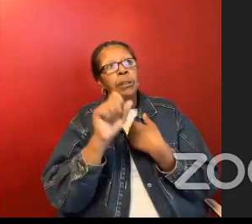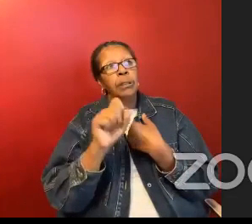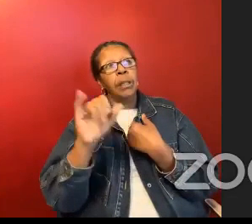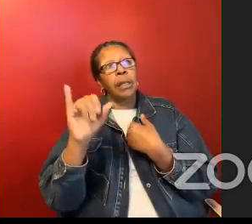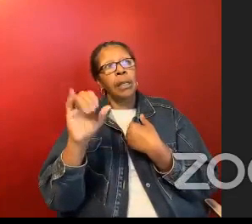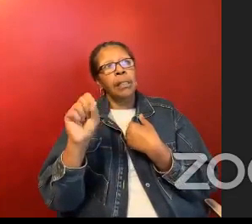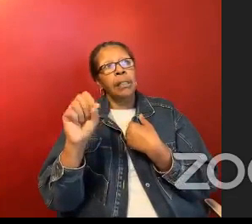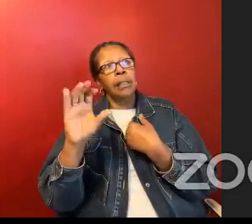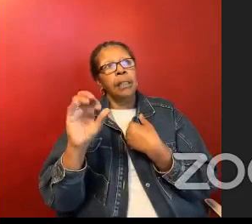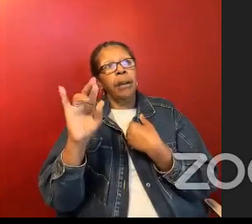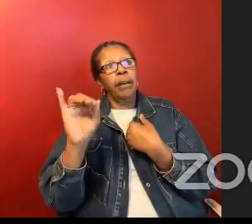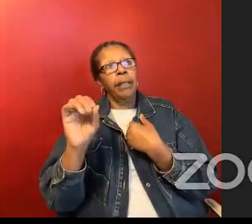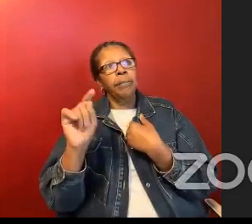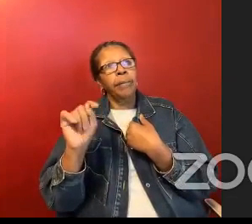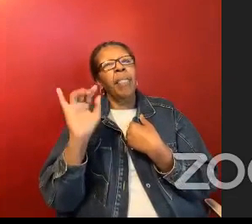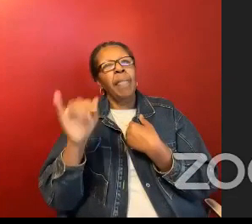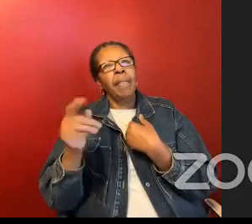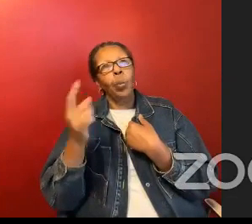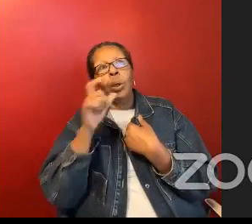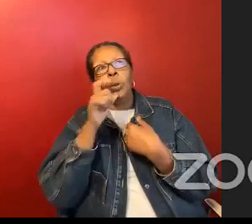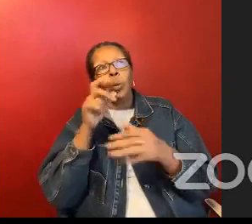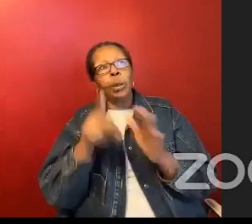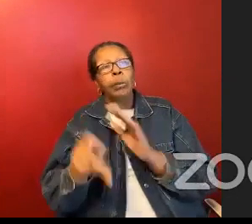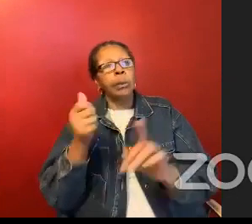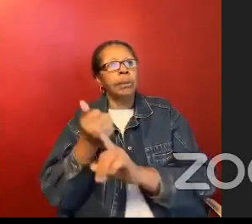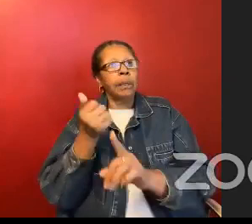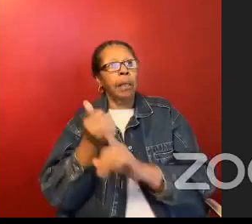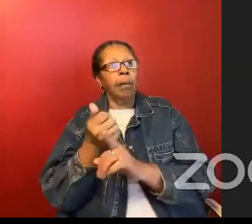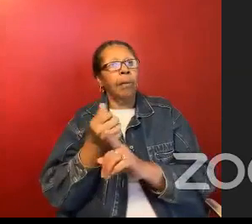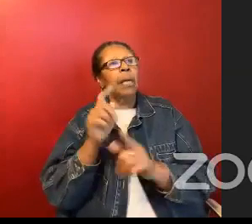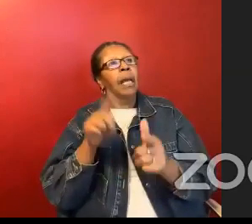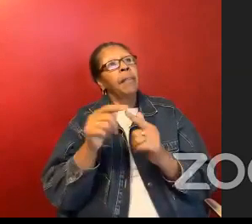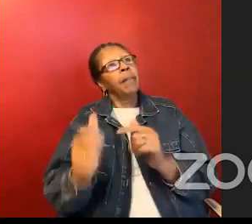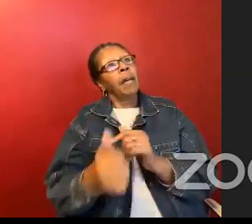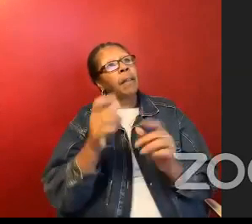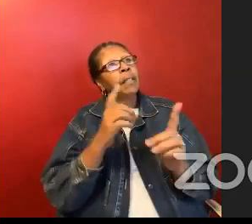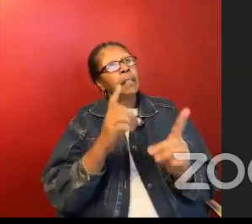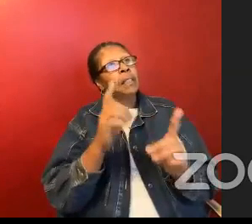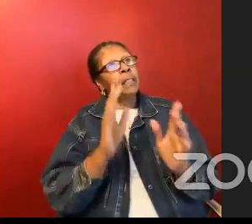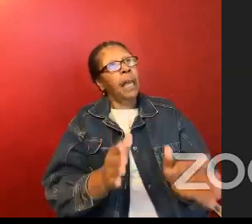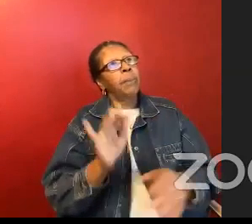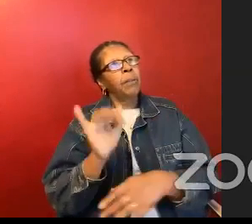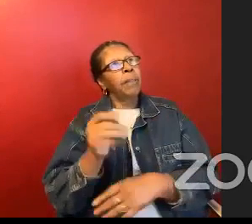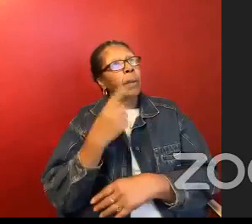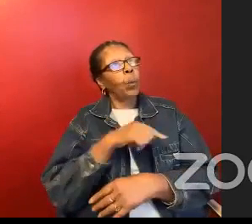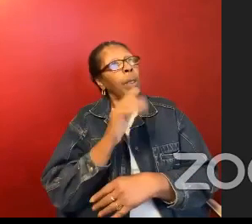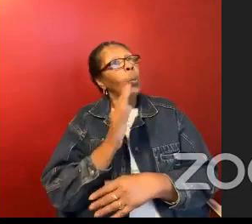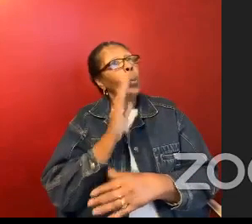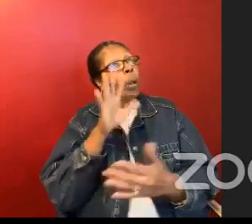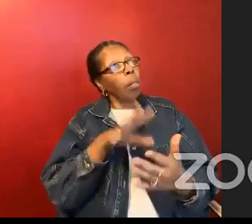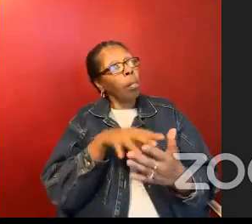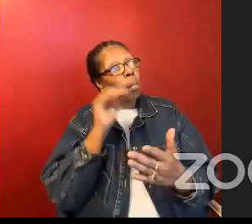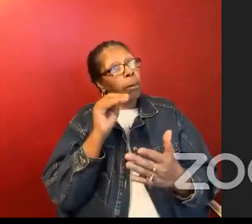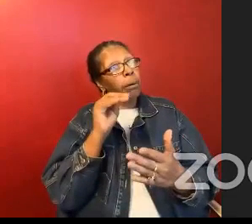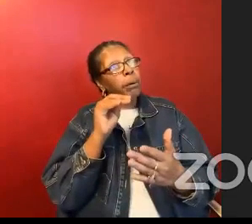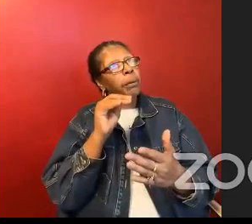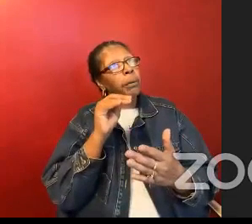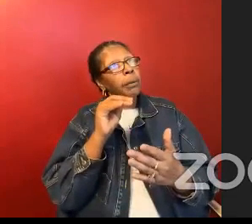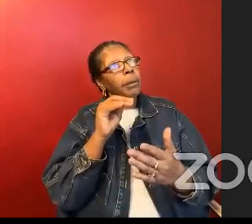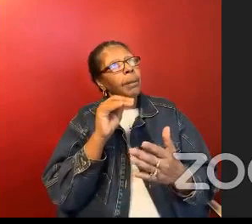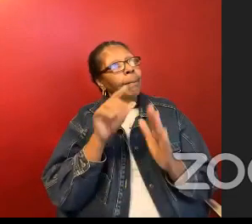his own life. The other disciple that we will learn about later as we go through the scriptures will